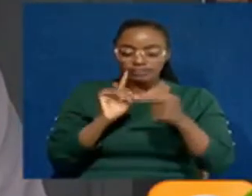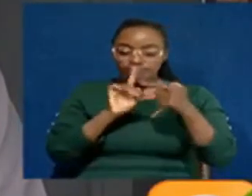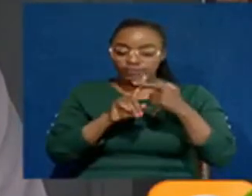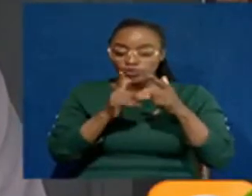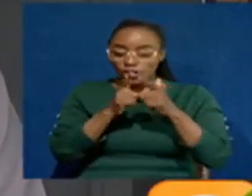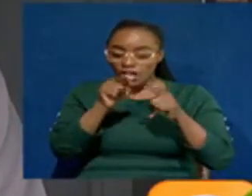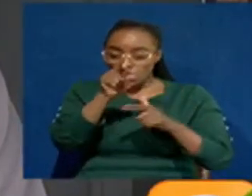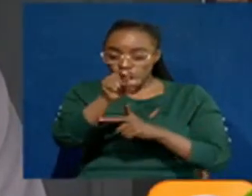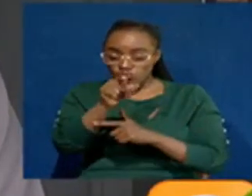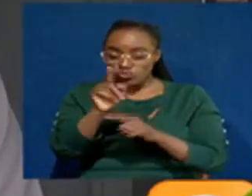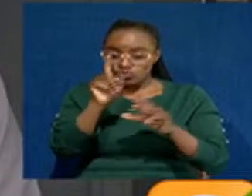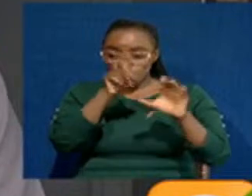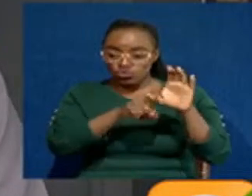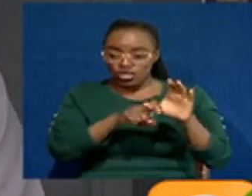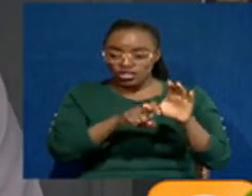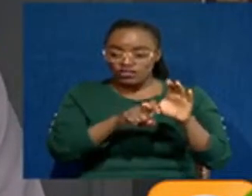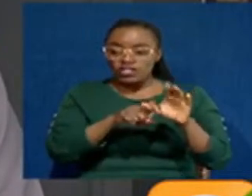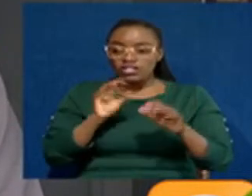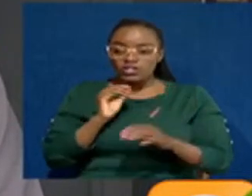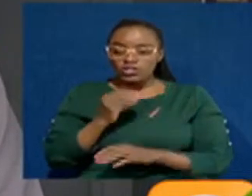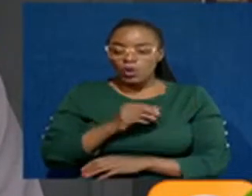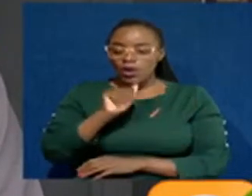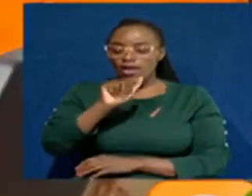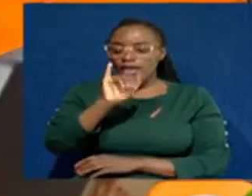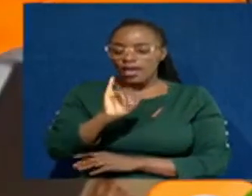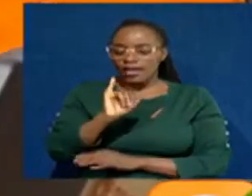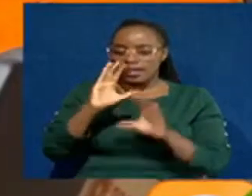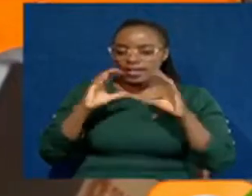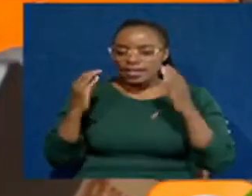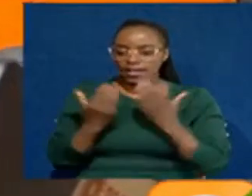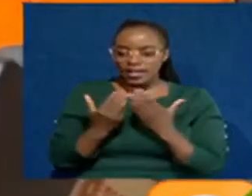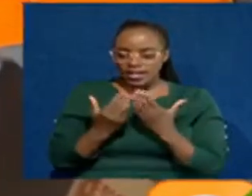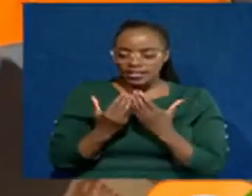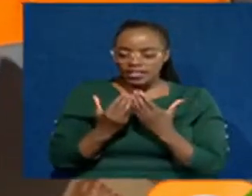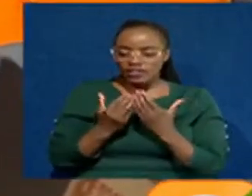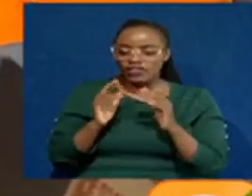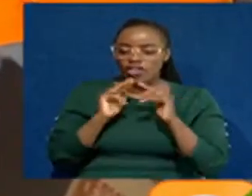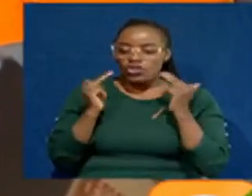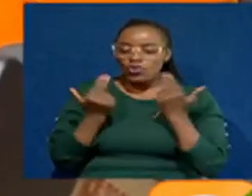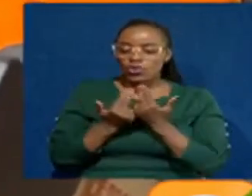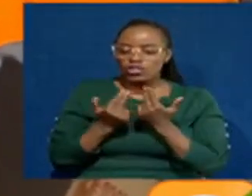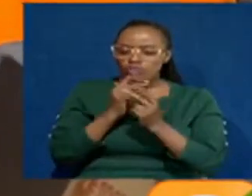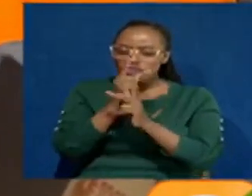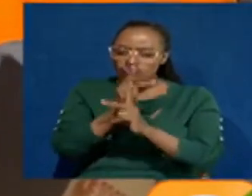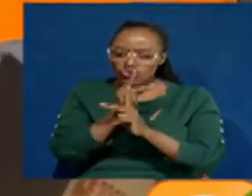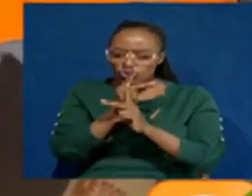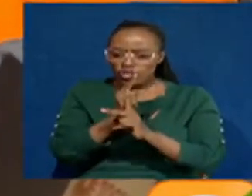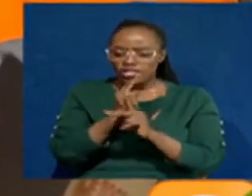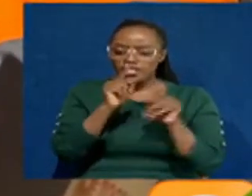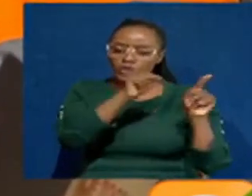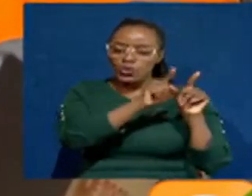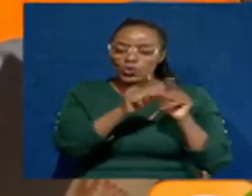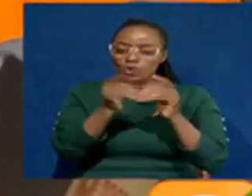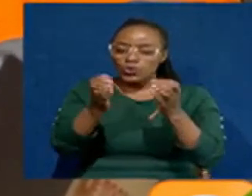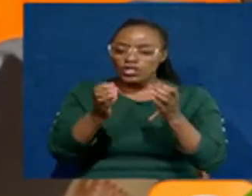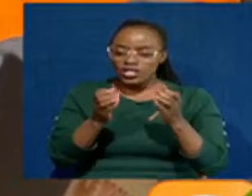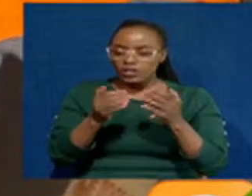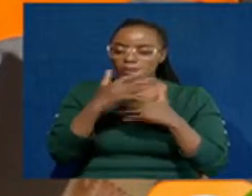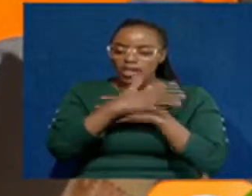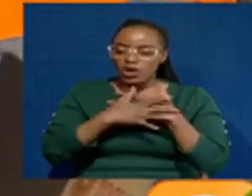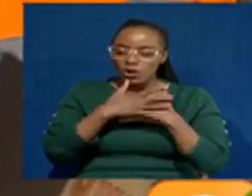you to our virtual reality class. You need to be conscious. You also need to be